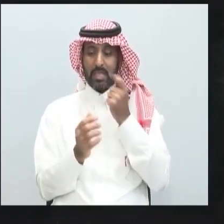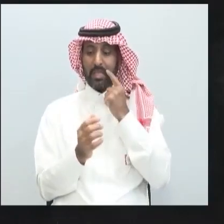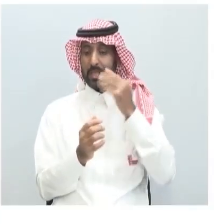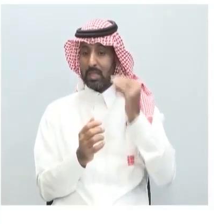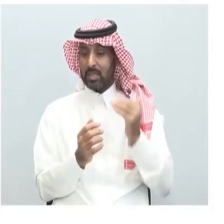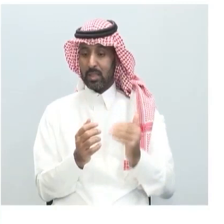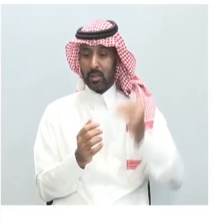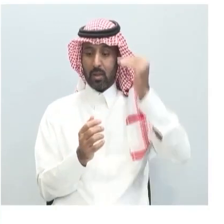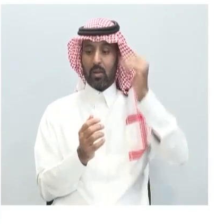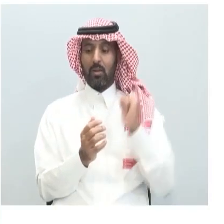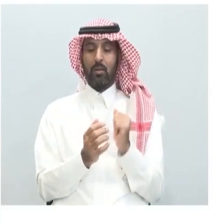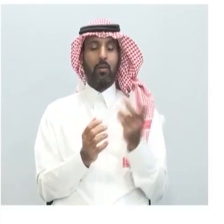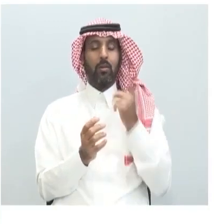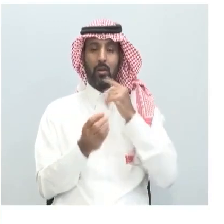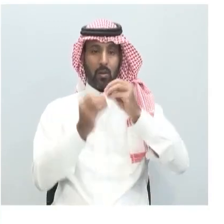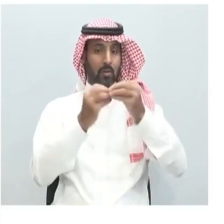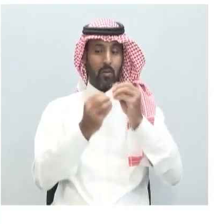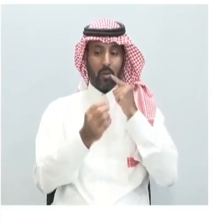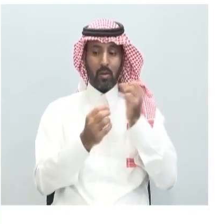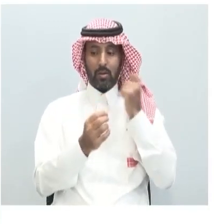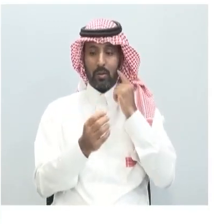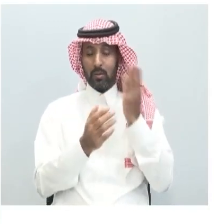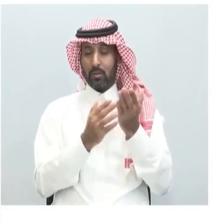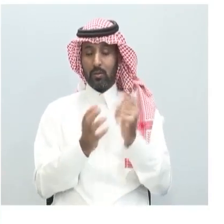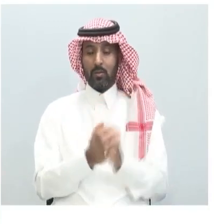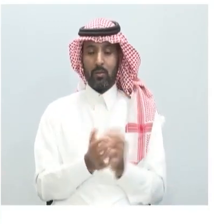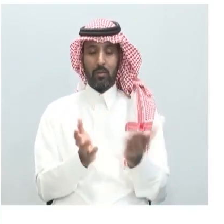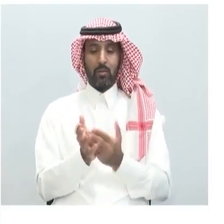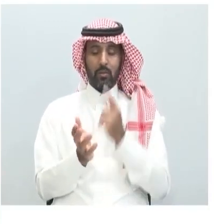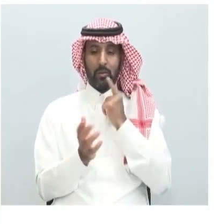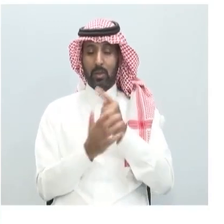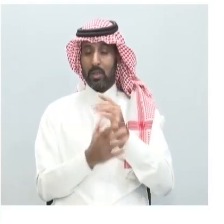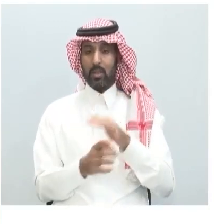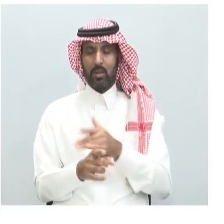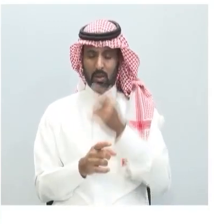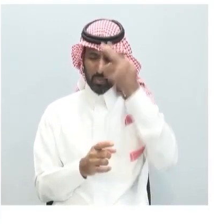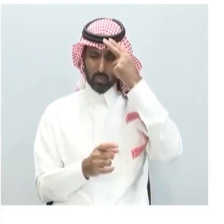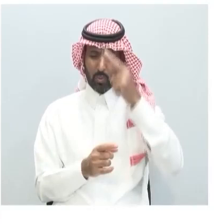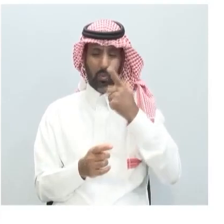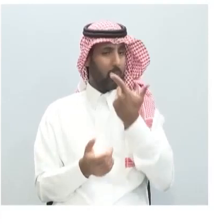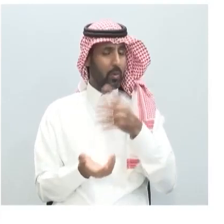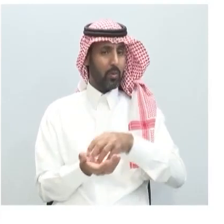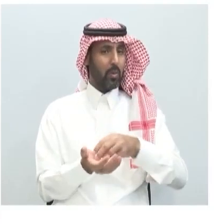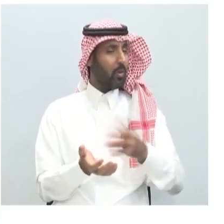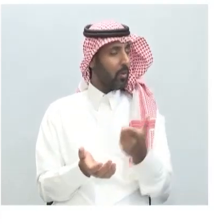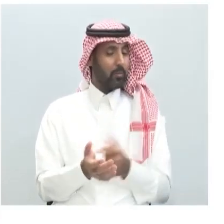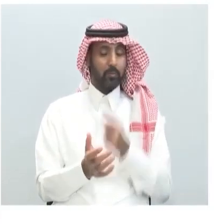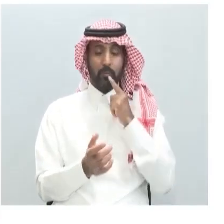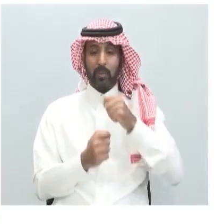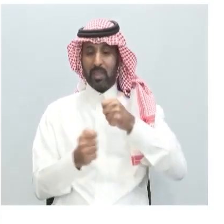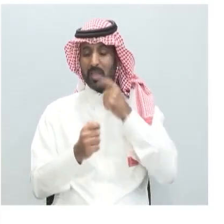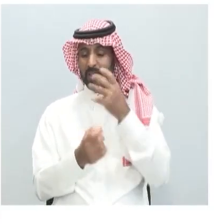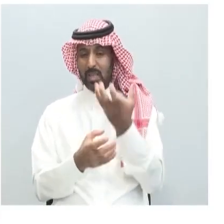young or ancient. Color, red or turquoise. Nationality, Saudi Arabian, British. Material,